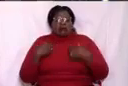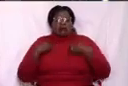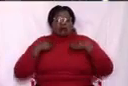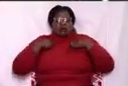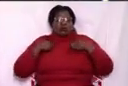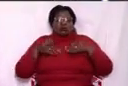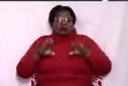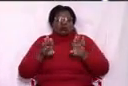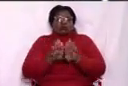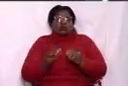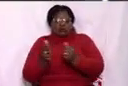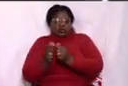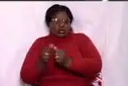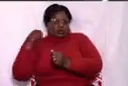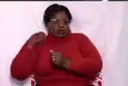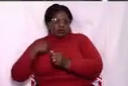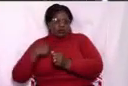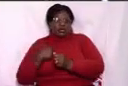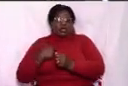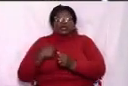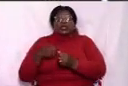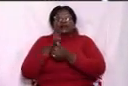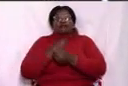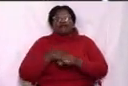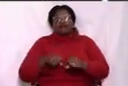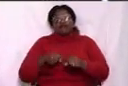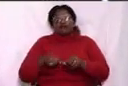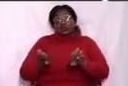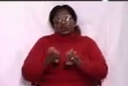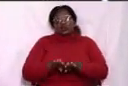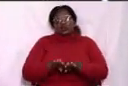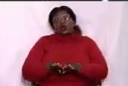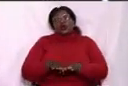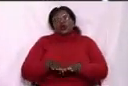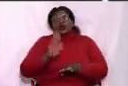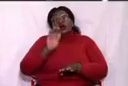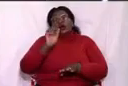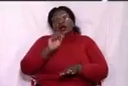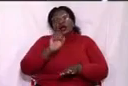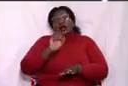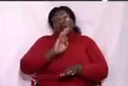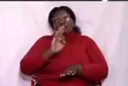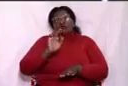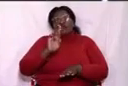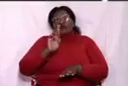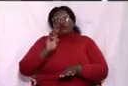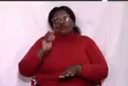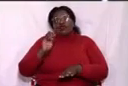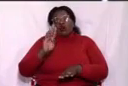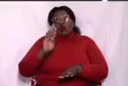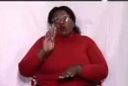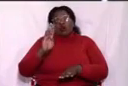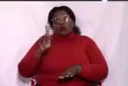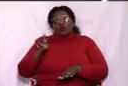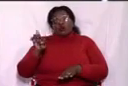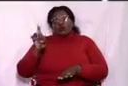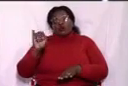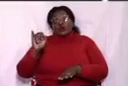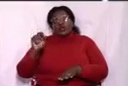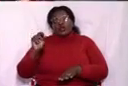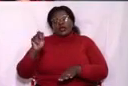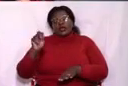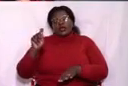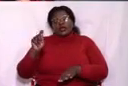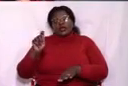he suggested Afroprint, and it caught my attention, and I went with it. Great. So how did